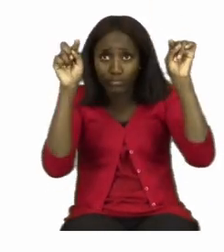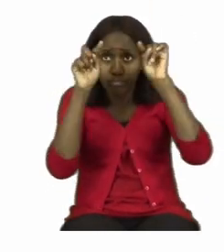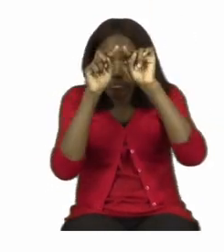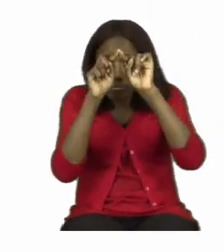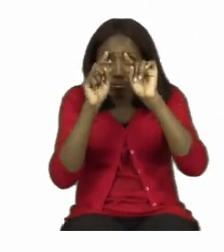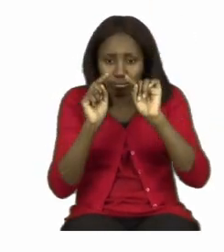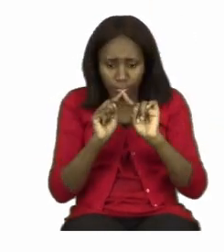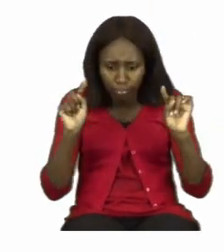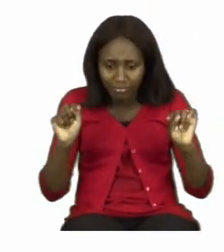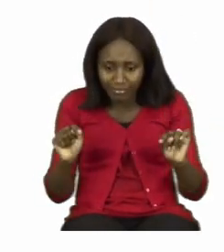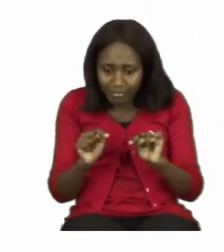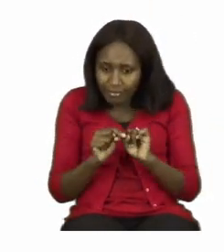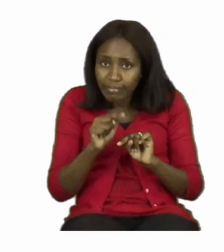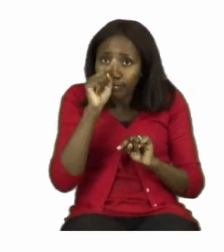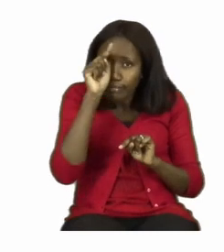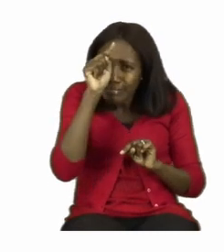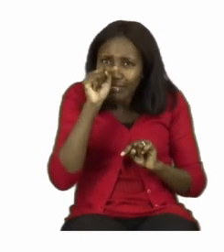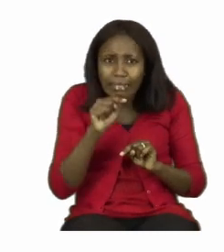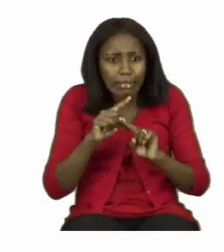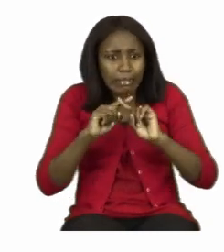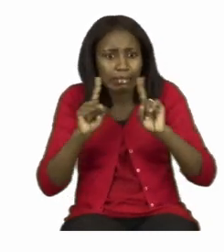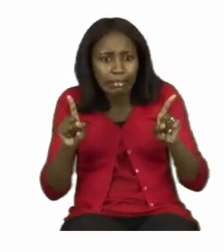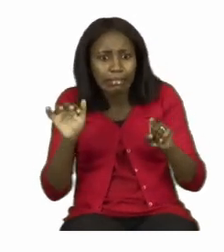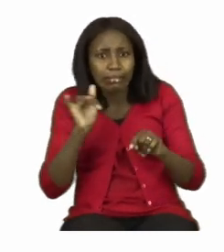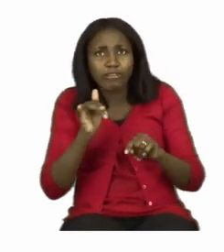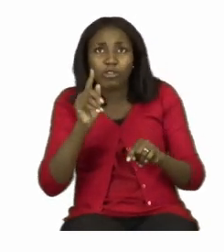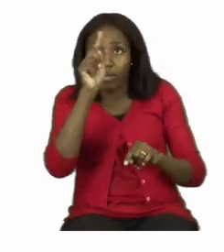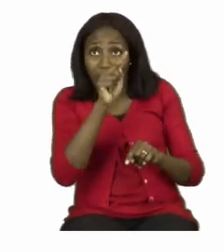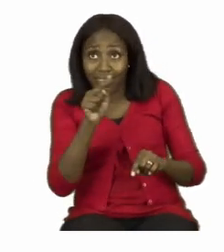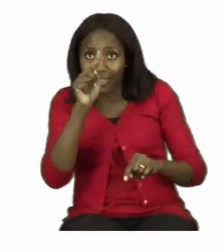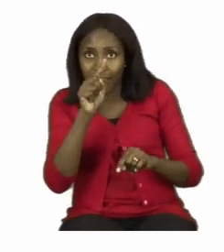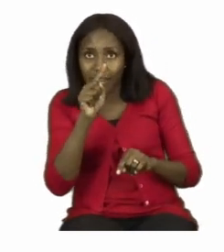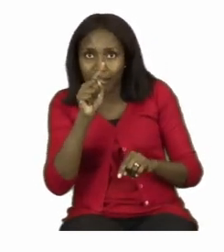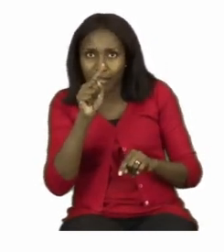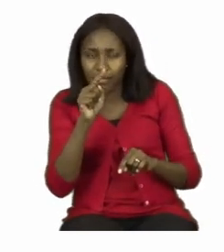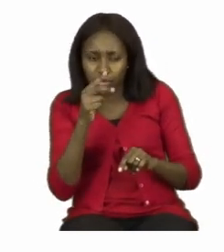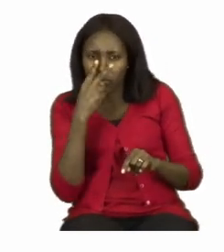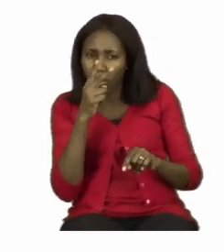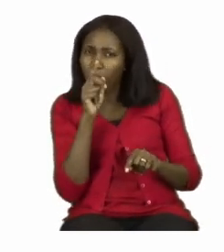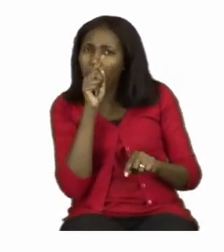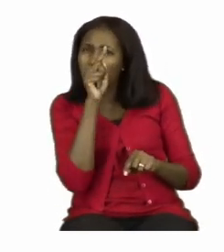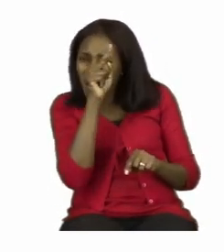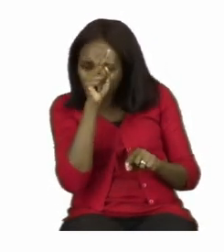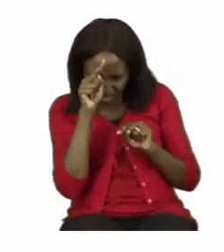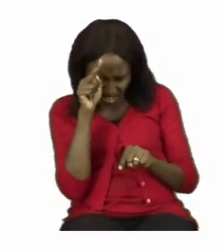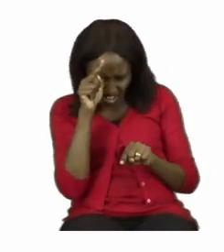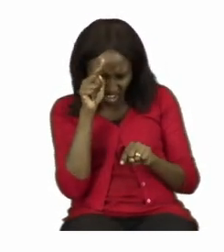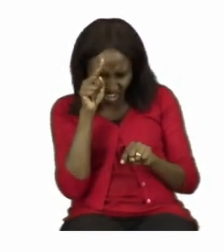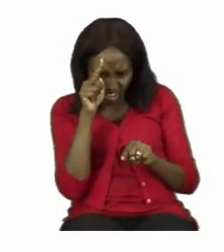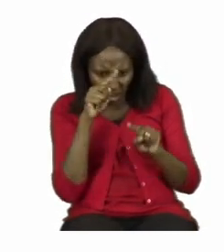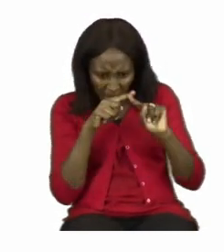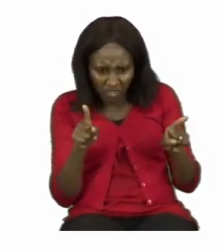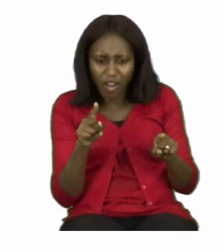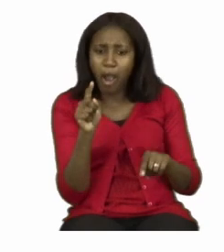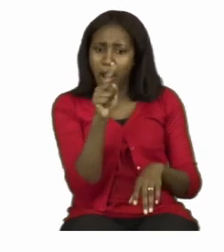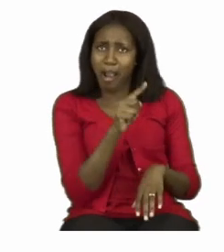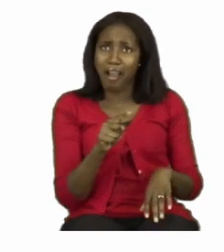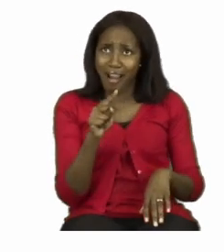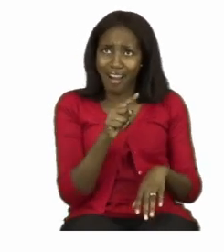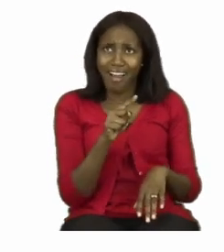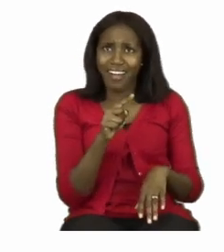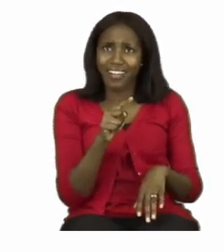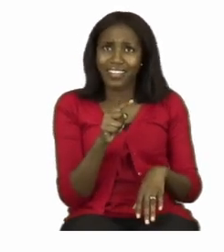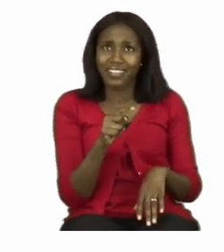differences and then circle them in the second picture. Now, the first picture, we can see